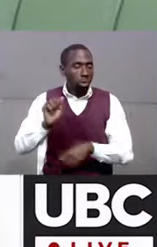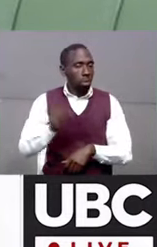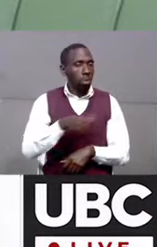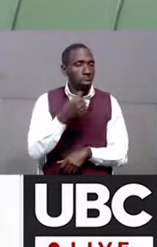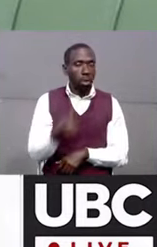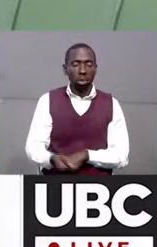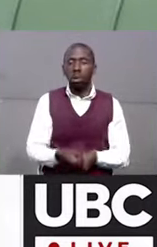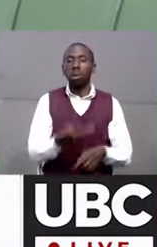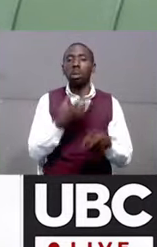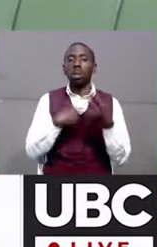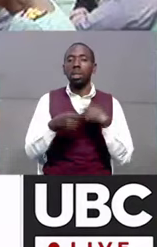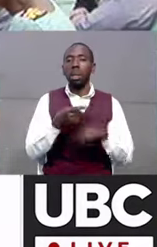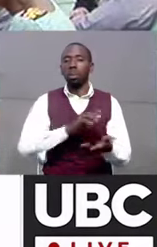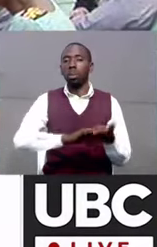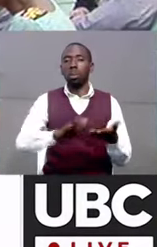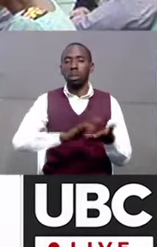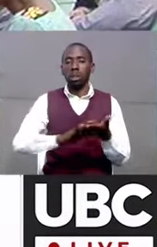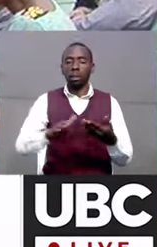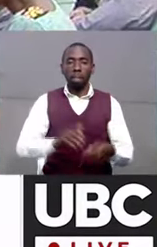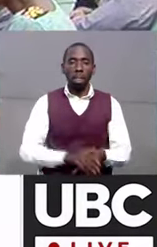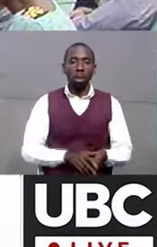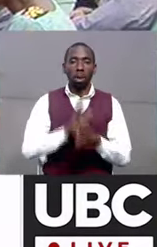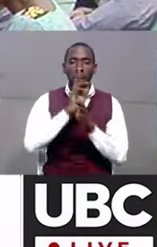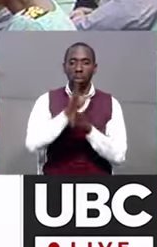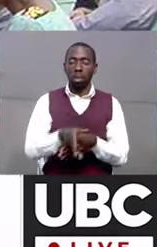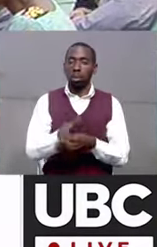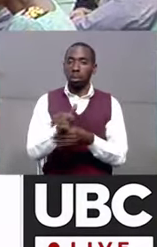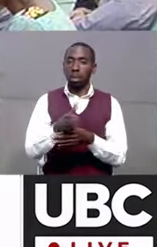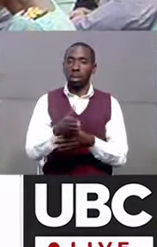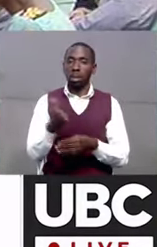right, Honorable Chair. Honorable Minister,